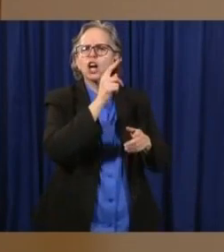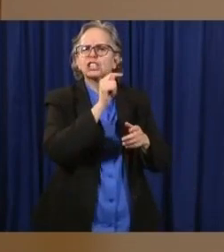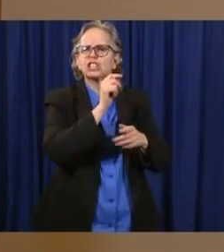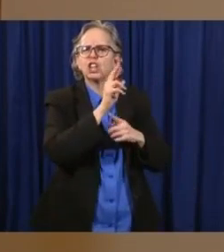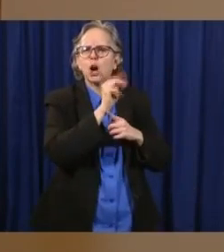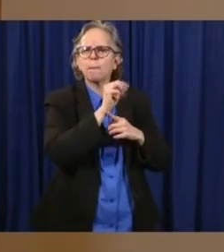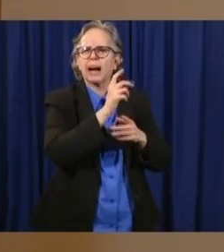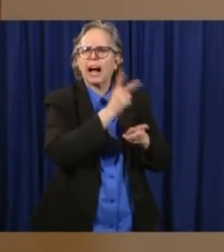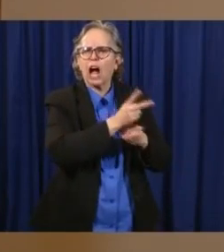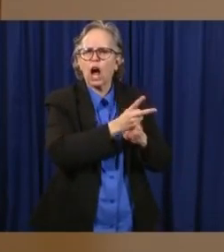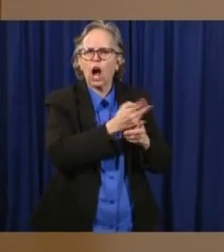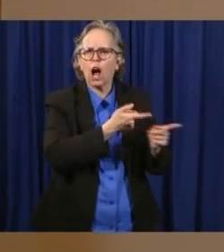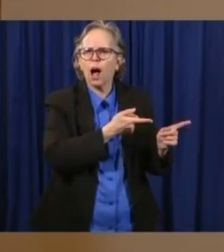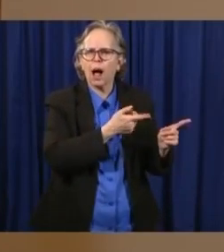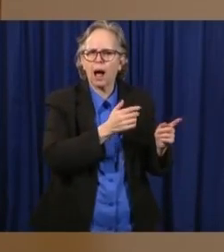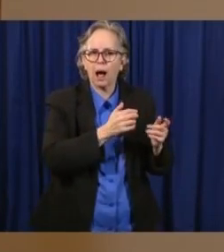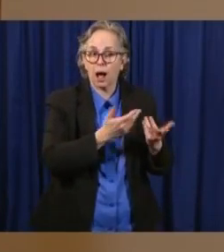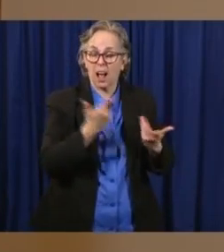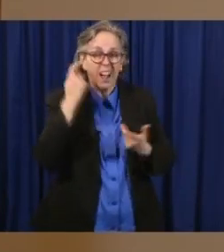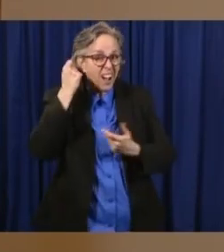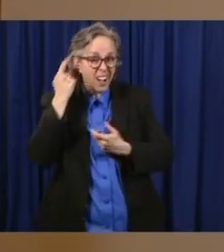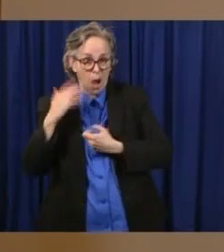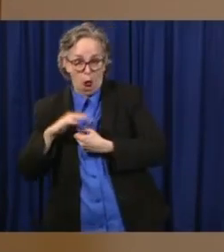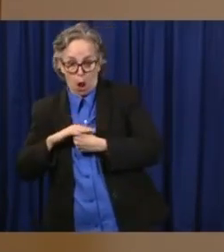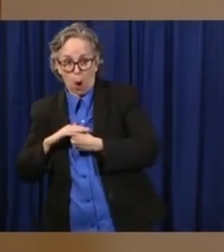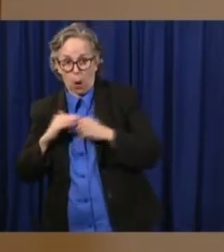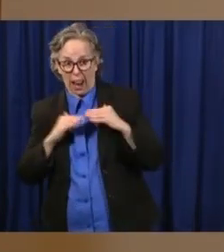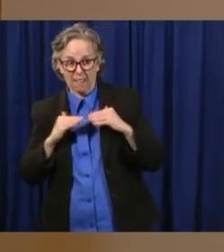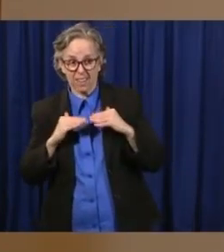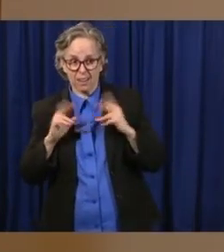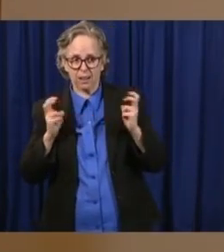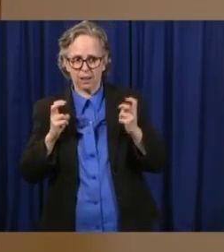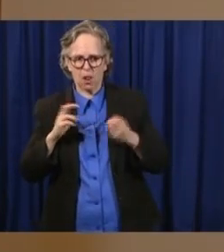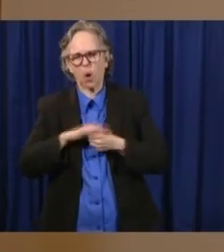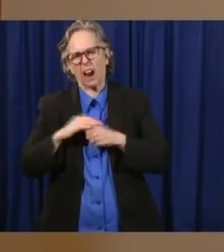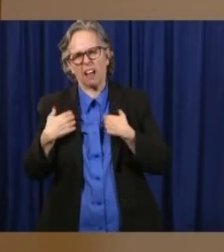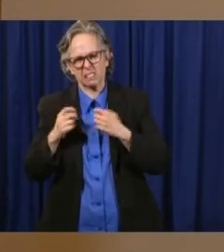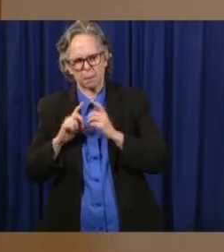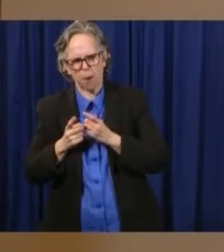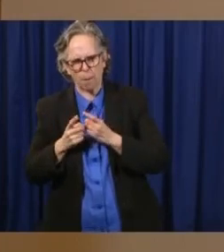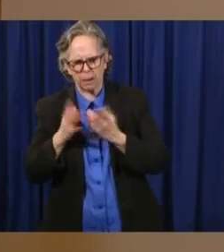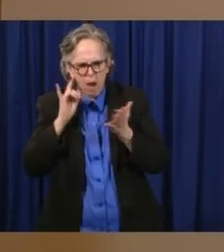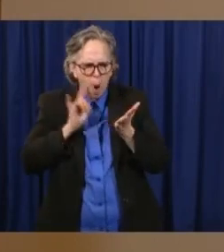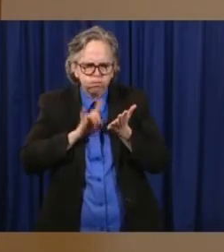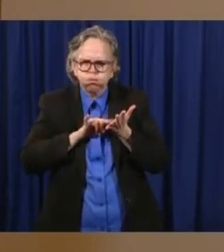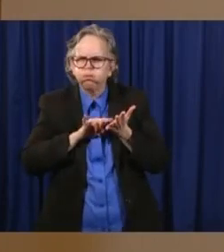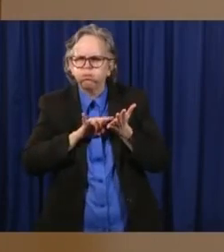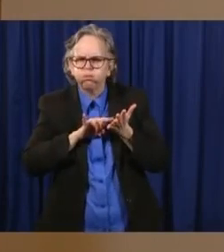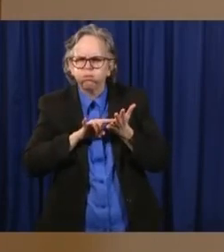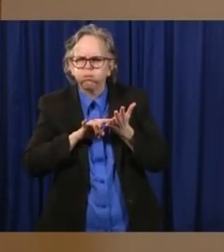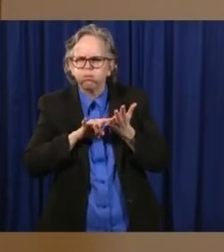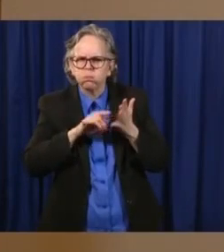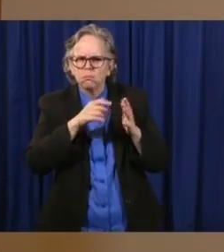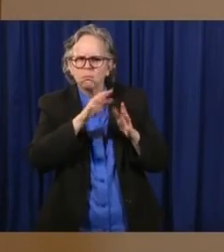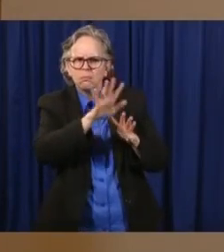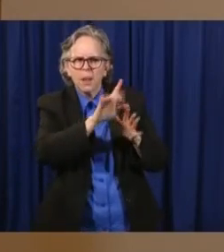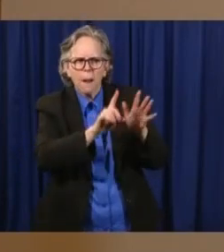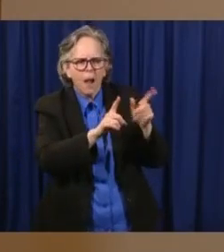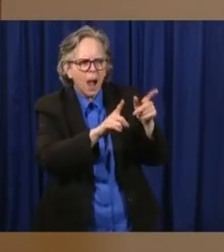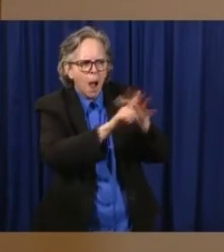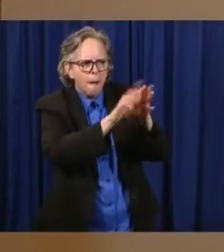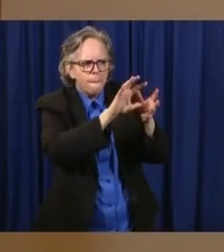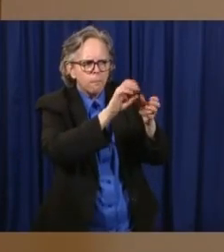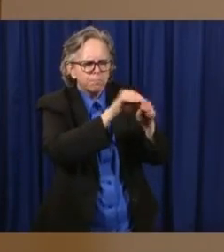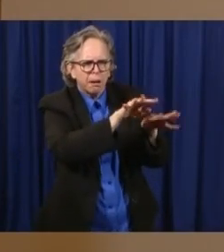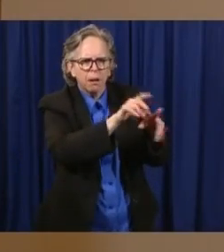health departments are investigating each and every one of those nursing home outbreaks. So there is data that lives